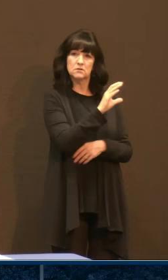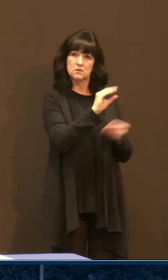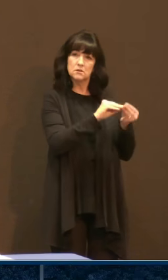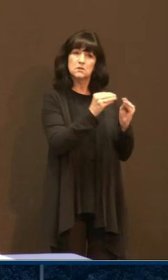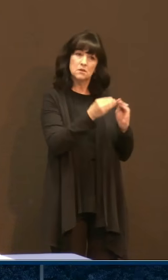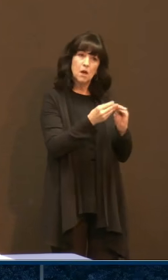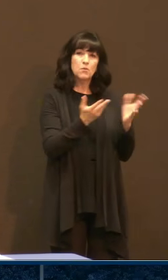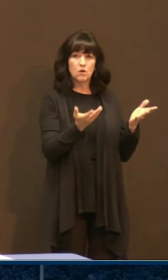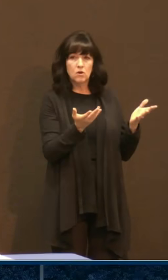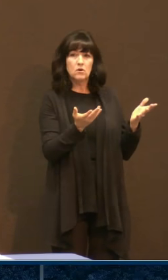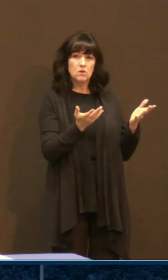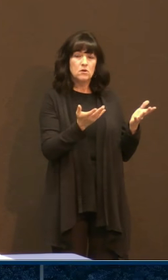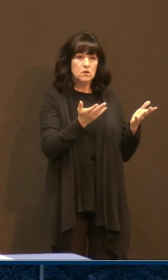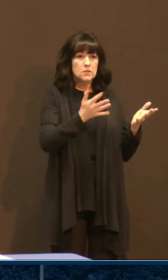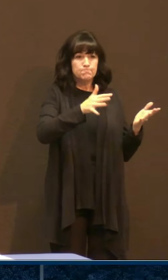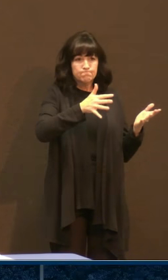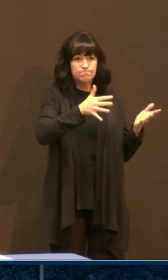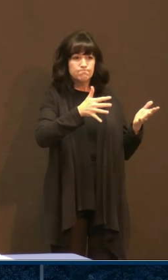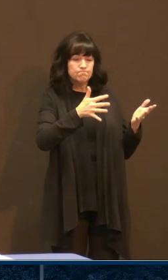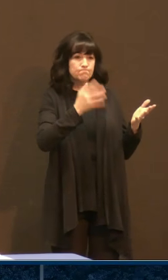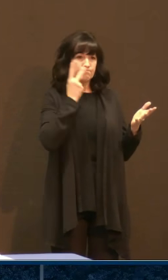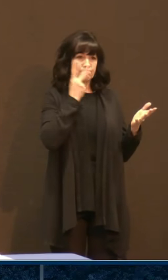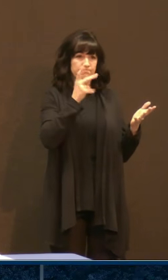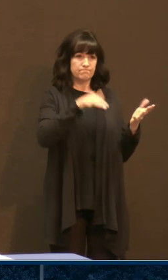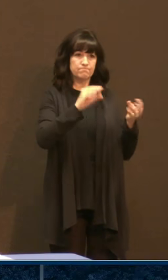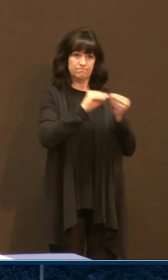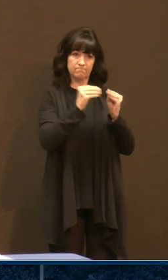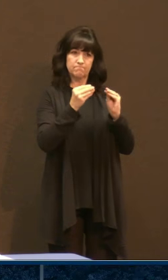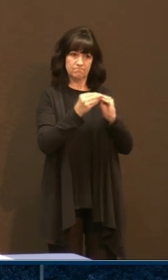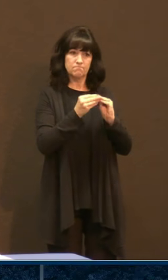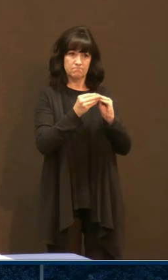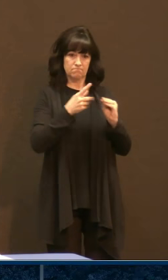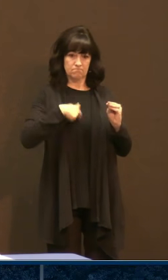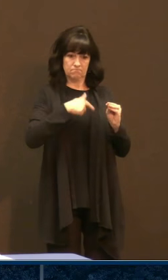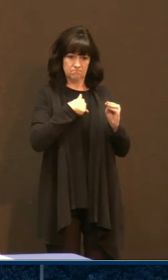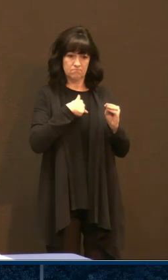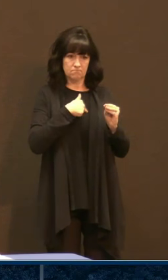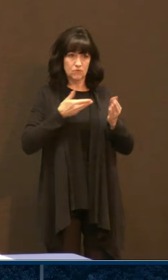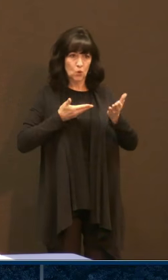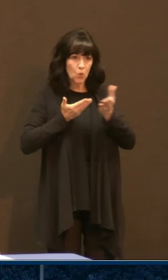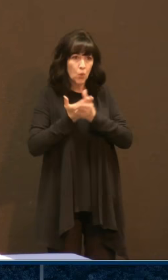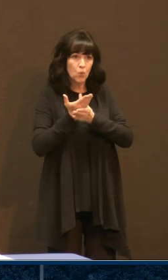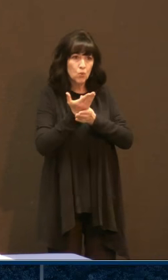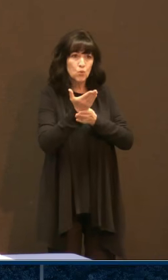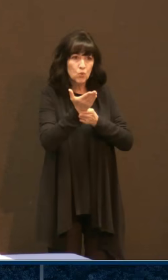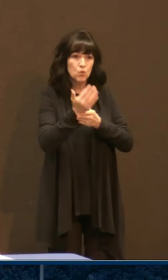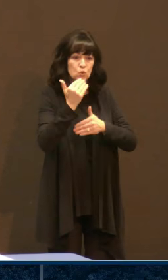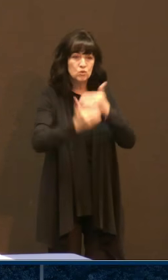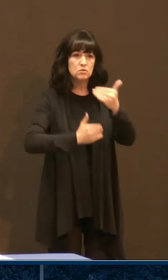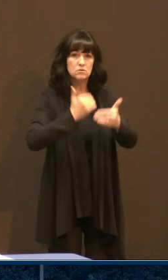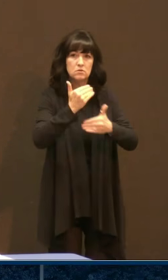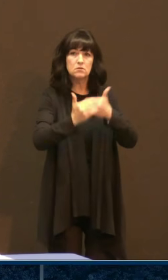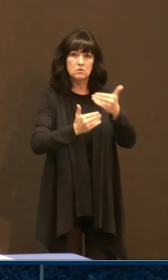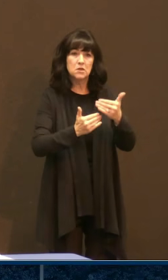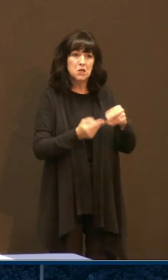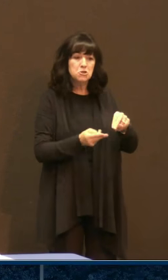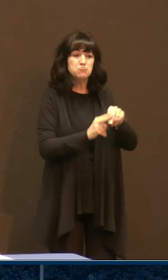look, reasonably moderate when you think about what we've been through, with just kind of gradual increases over a